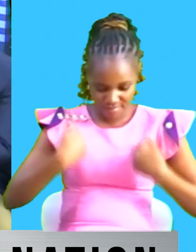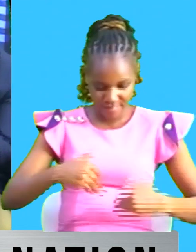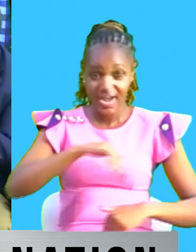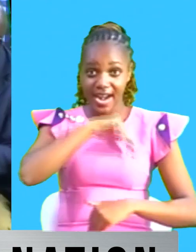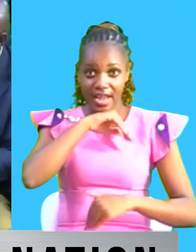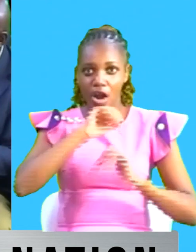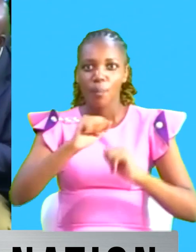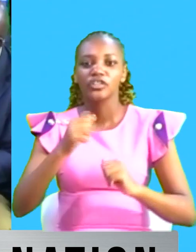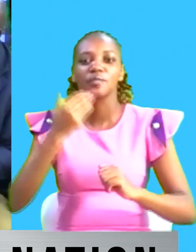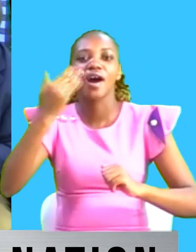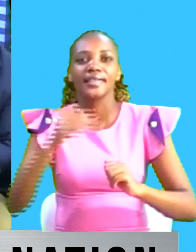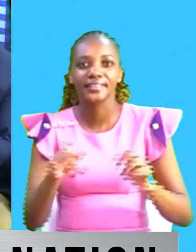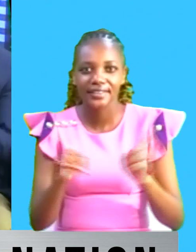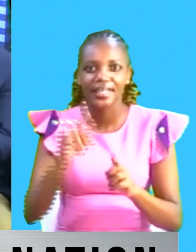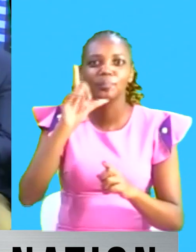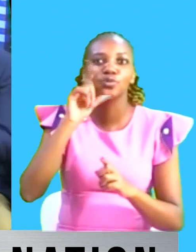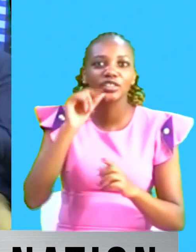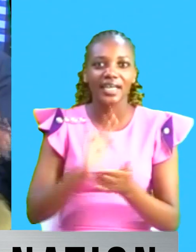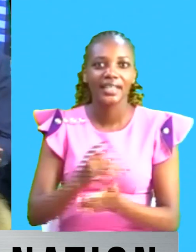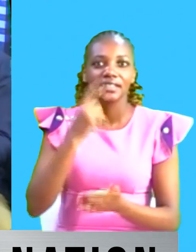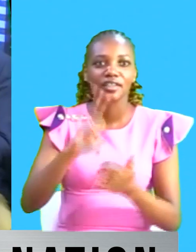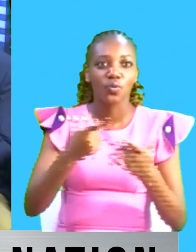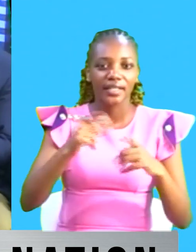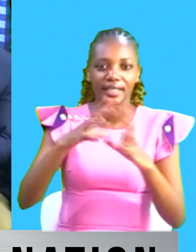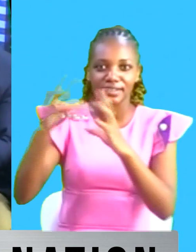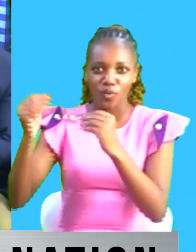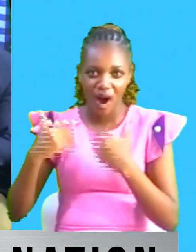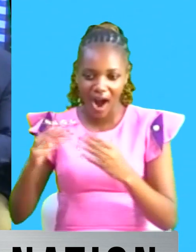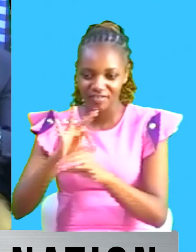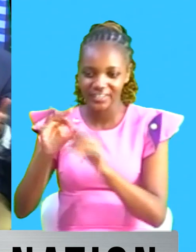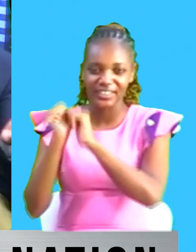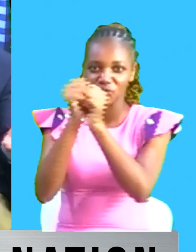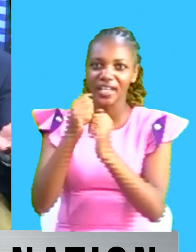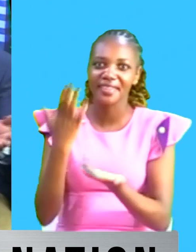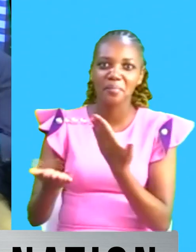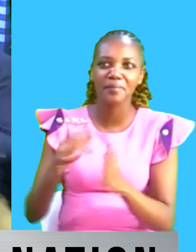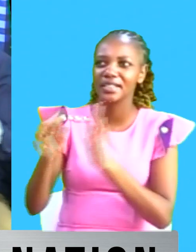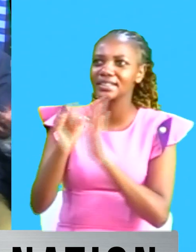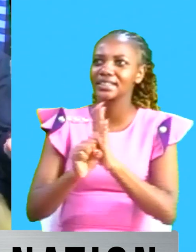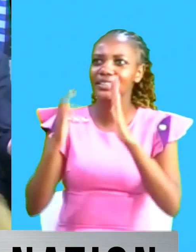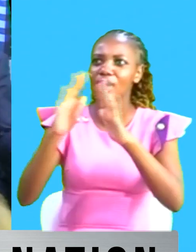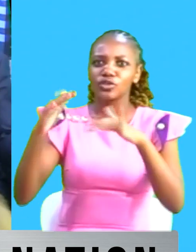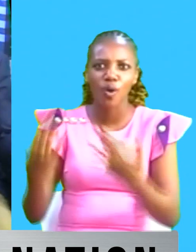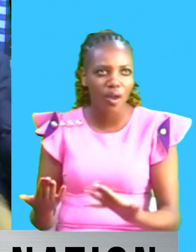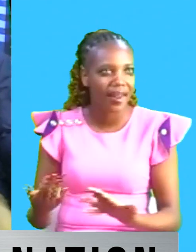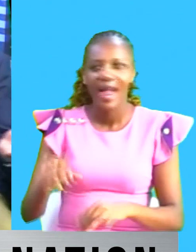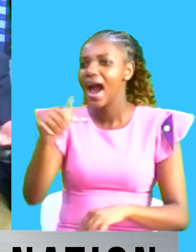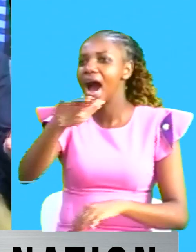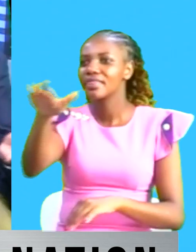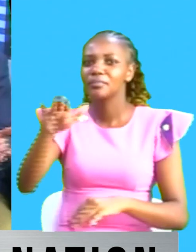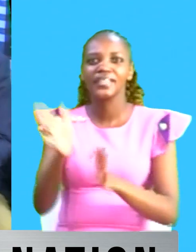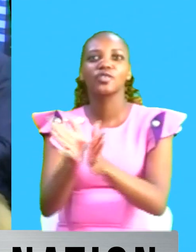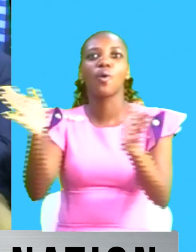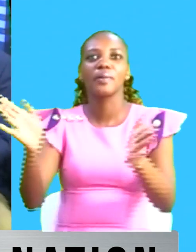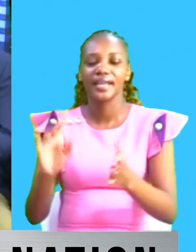with a similar tweet and said, let's just go and take some tea in maybe State House or maybe Uhuru Park somewhere open,